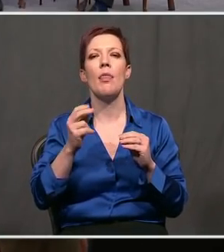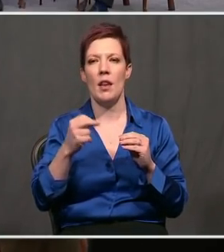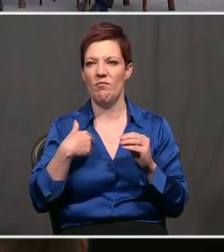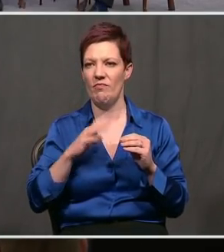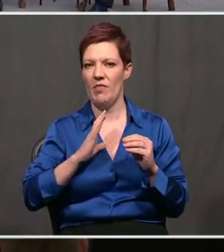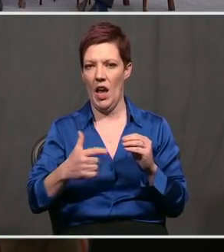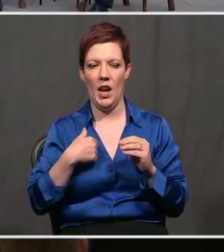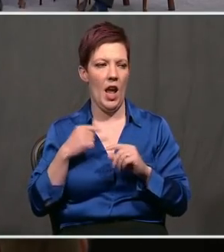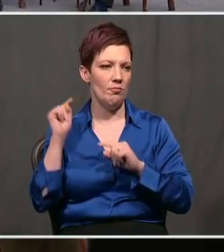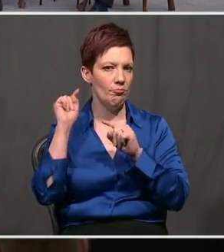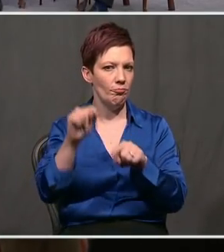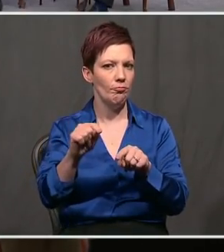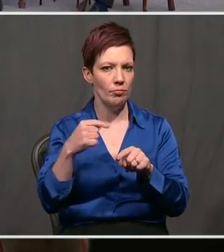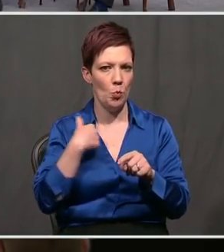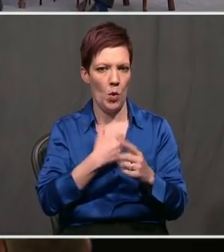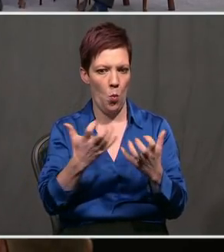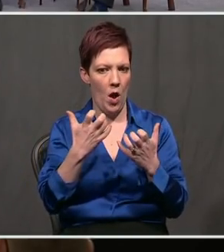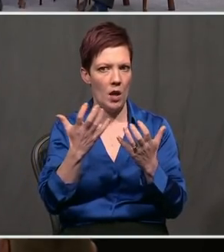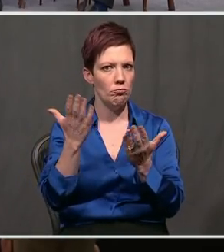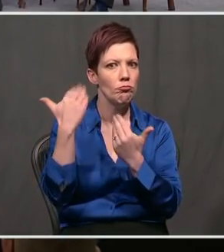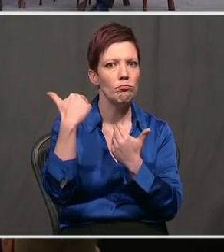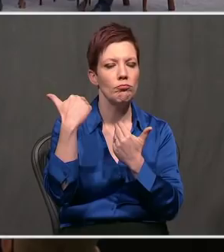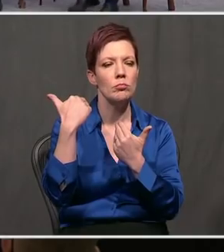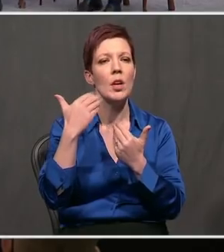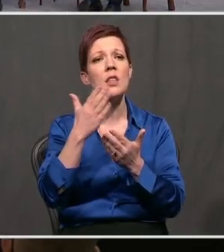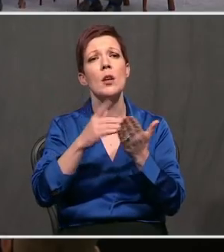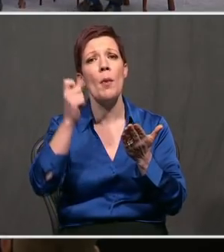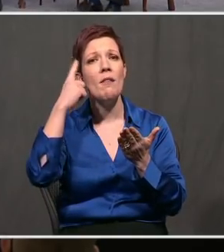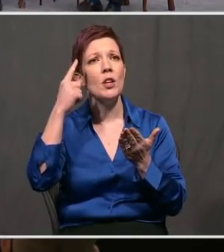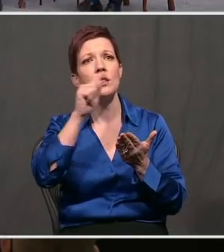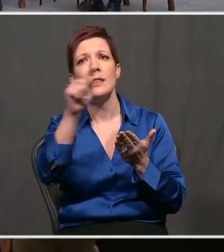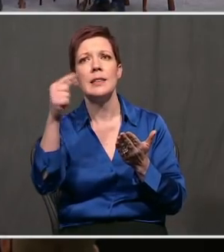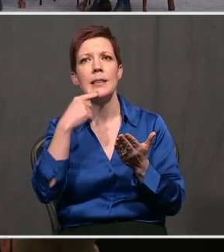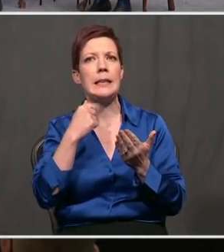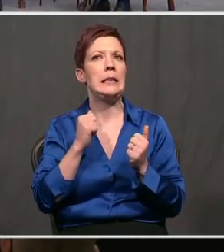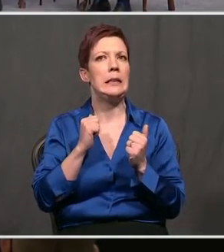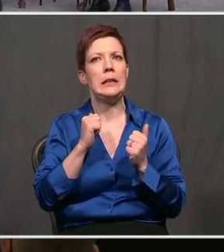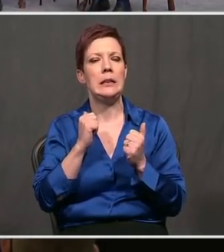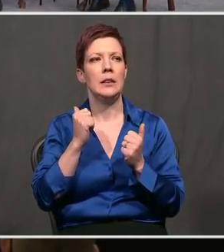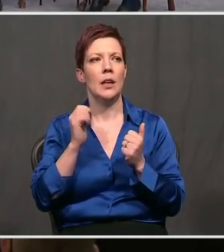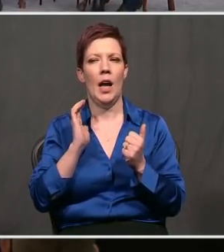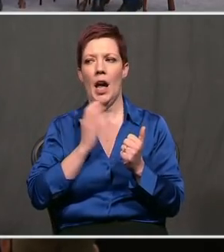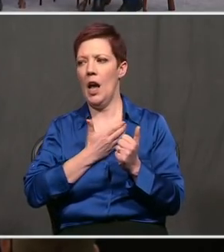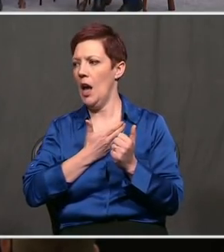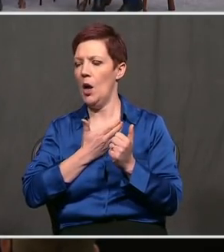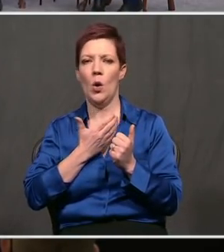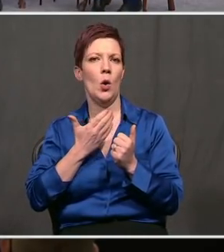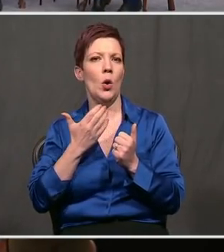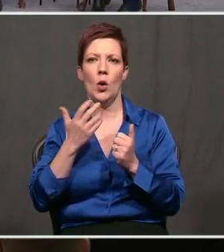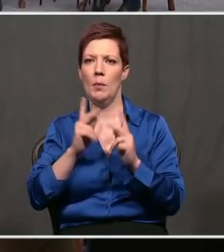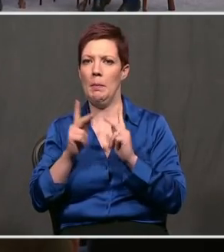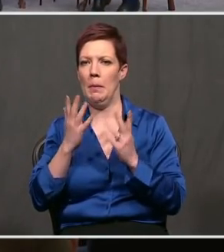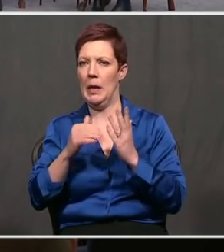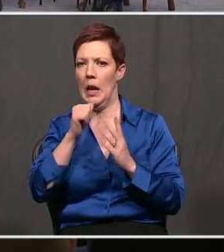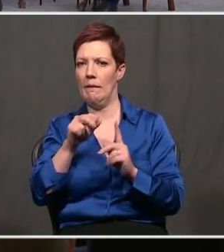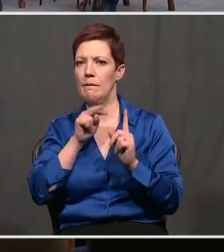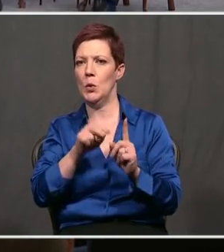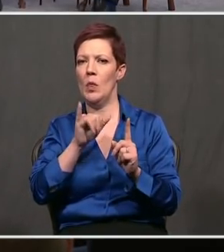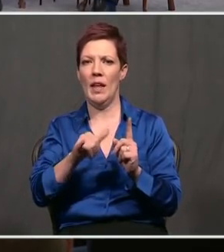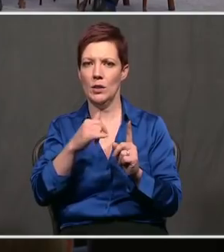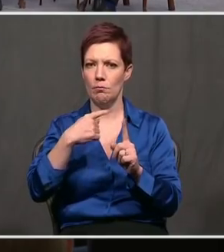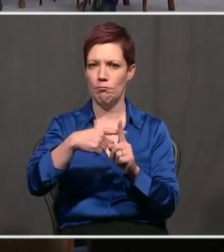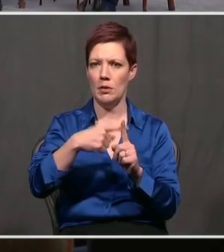this. I know other governors have said this may not be good. We view it as a good thing, not forced for anybody, but offered to all.